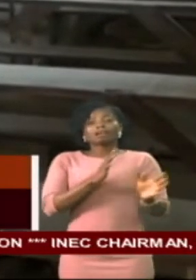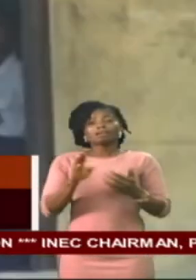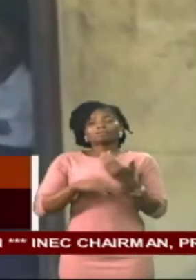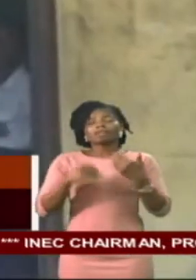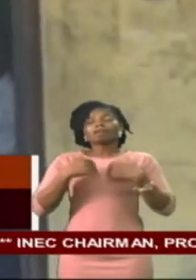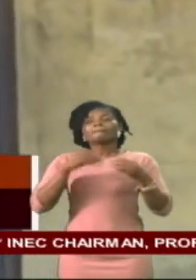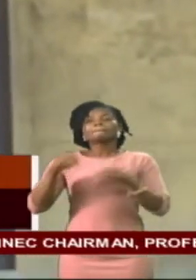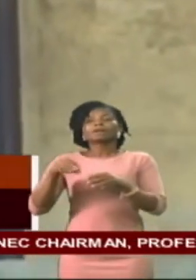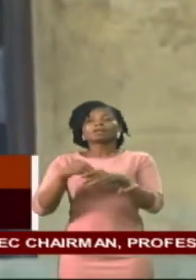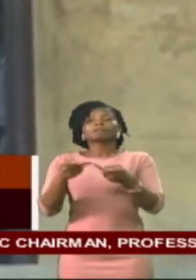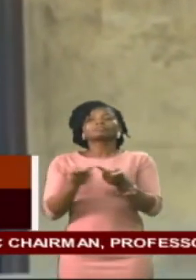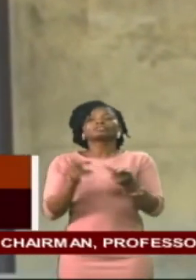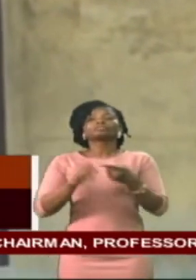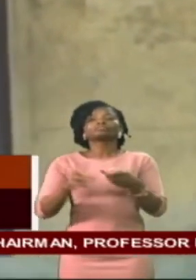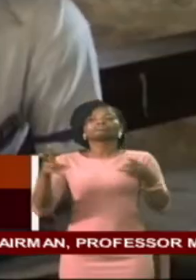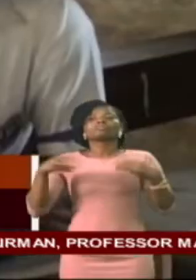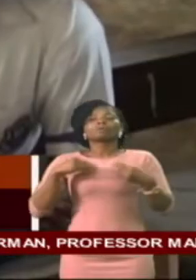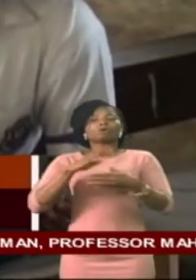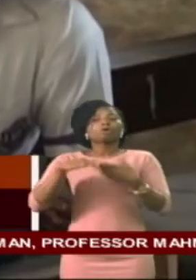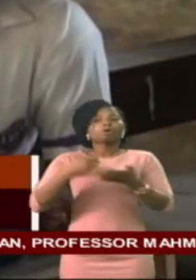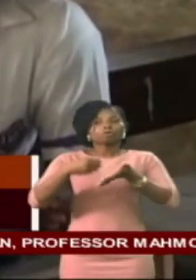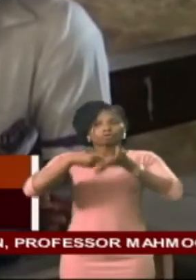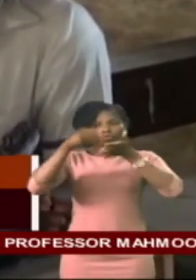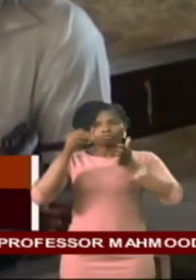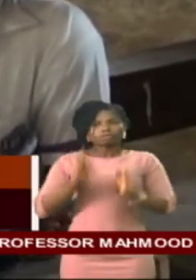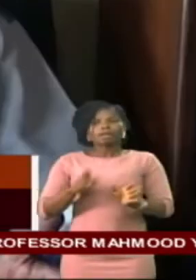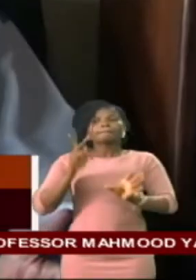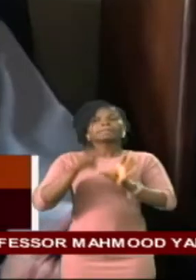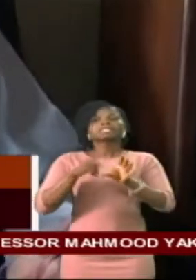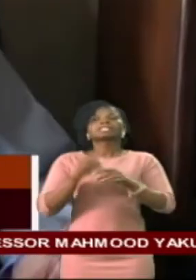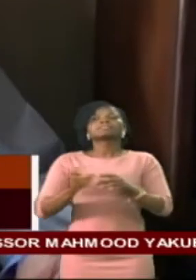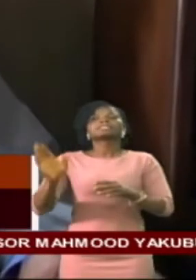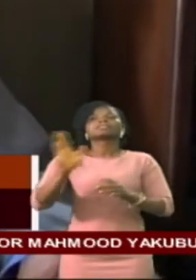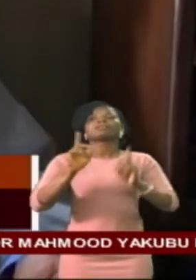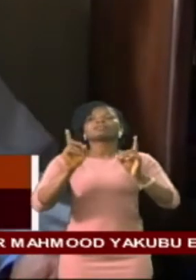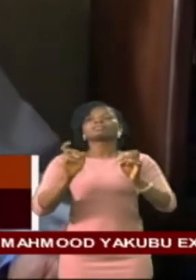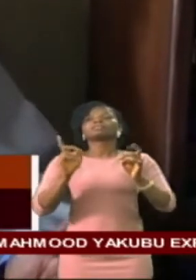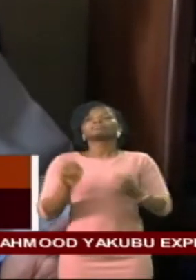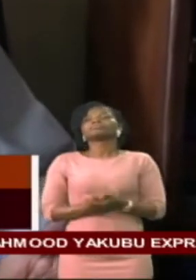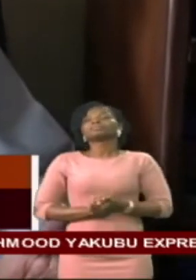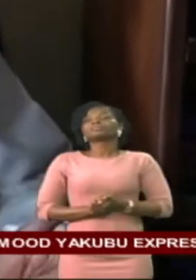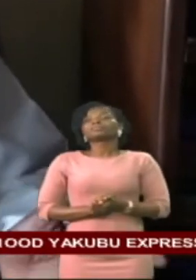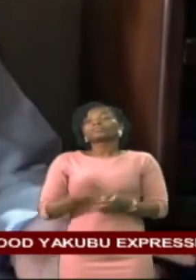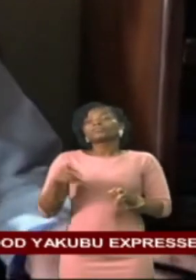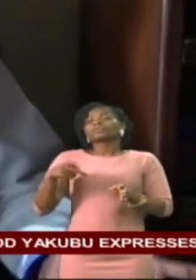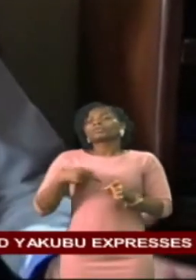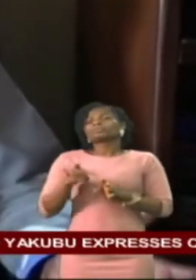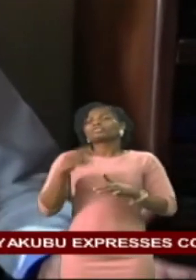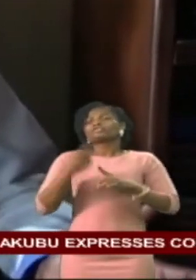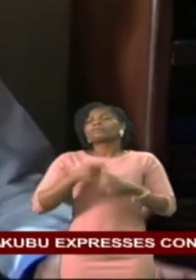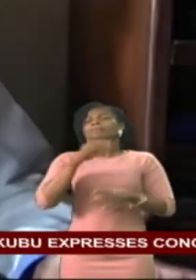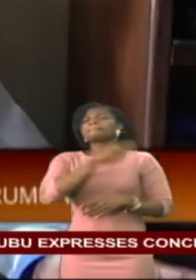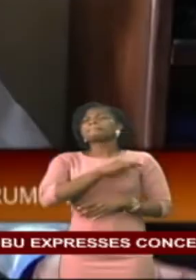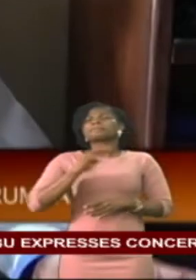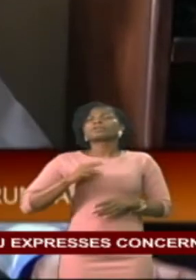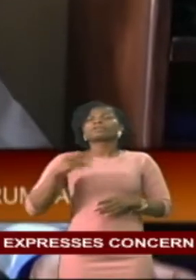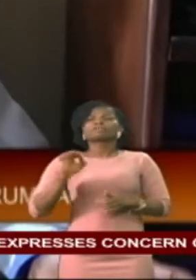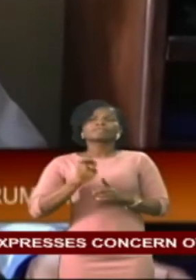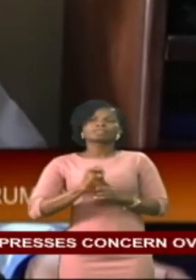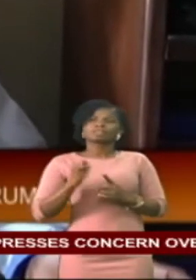to accommodate all students participating in the examination. Officials from the Ministry of